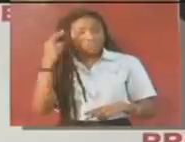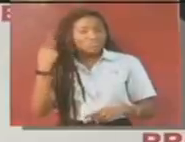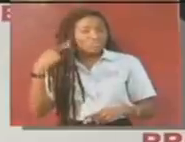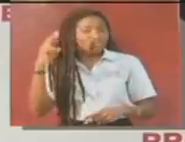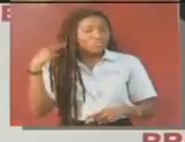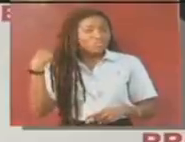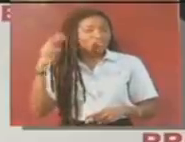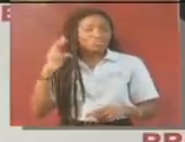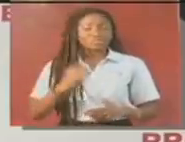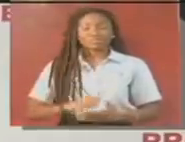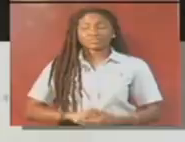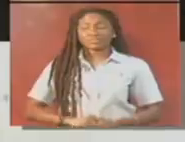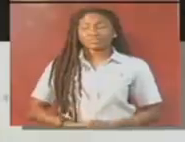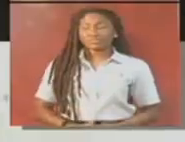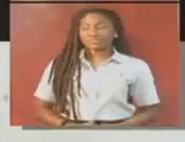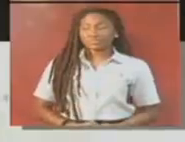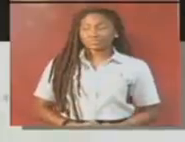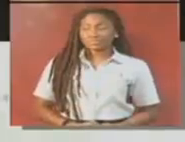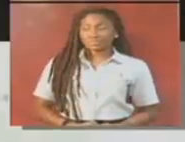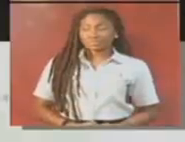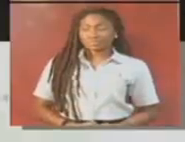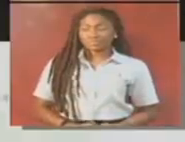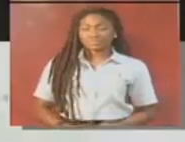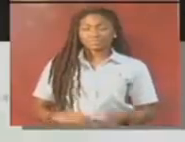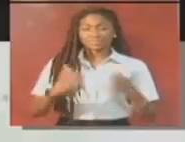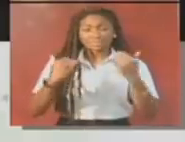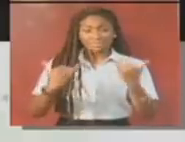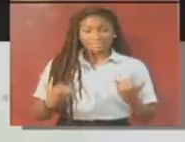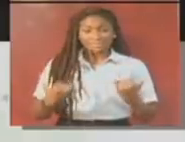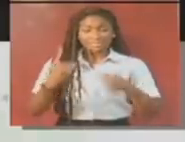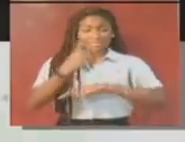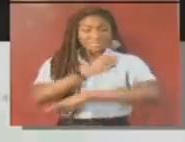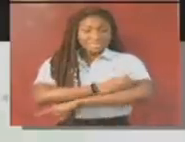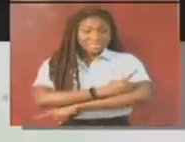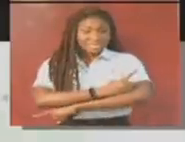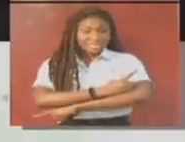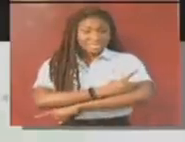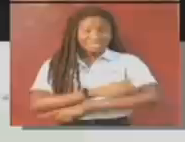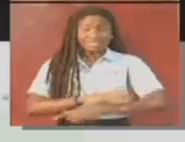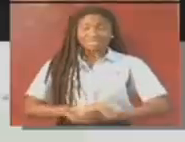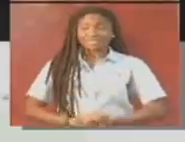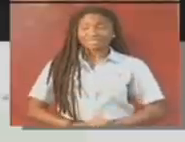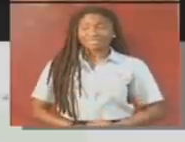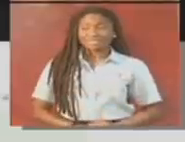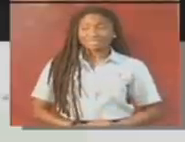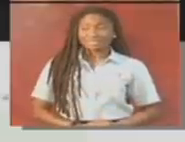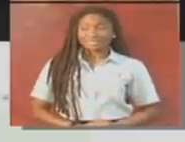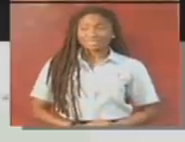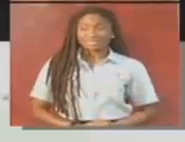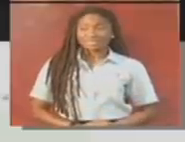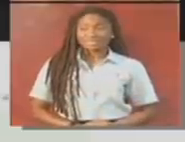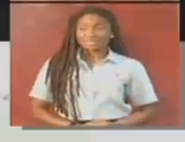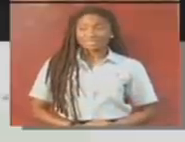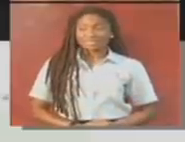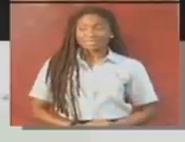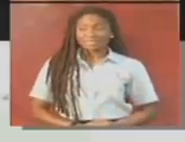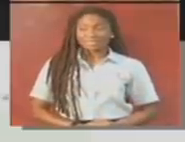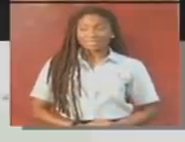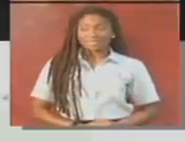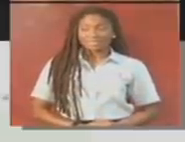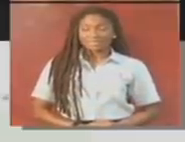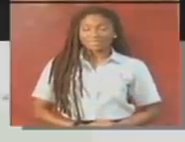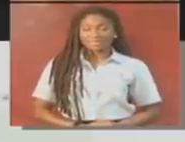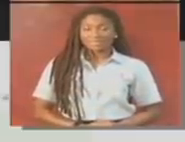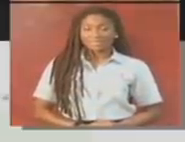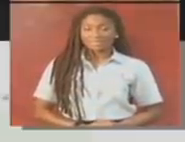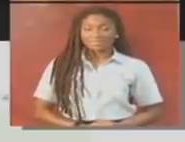The clinical update for today, which reflects data as at the 25th of April 2021, is as follows.